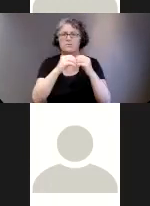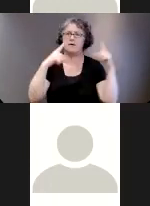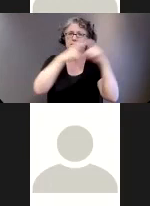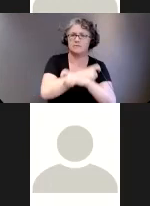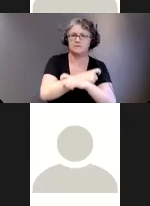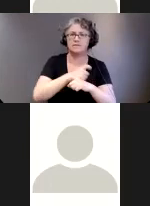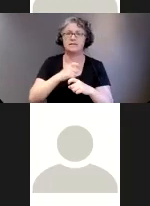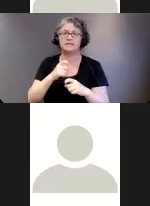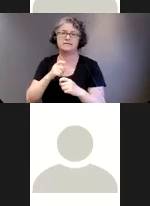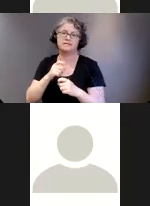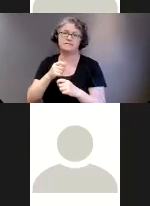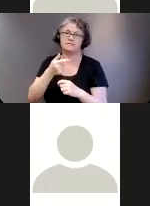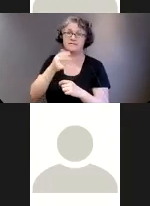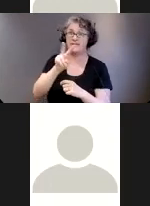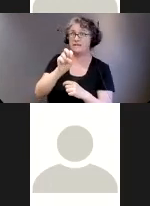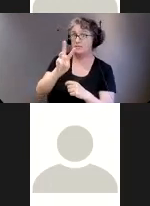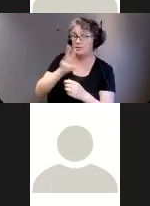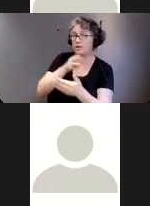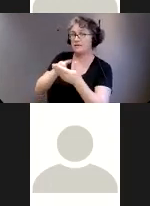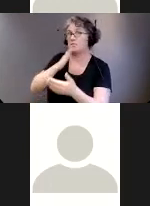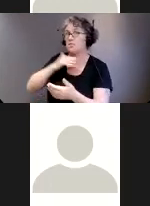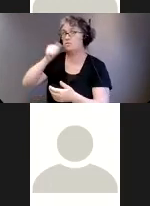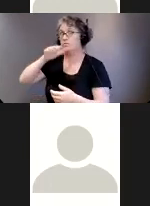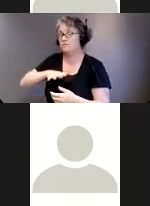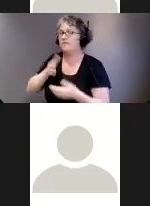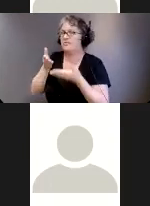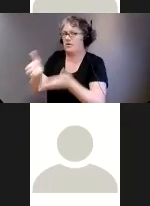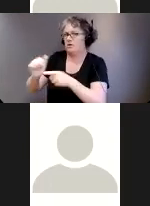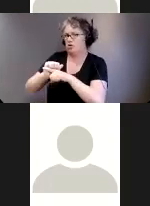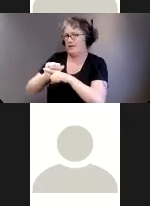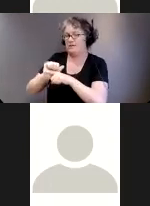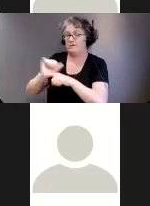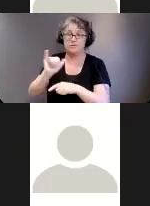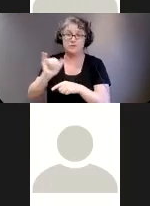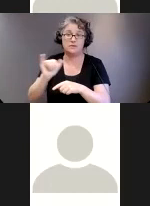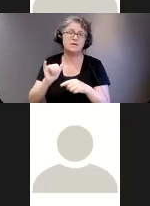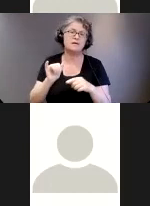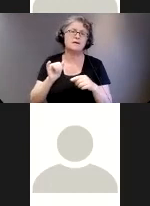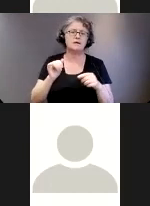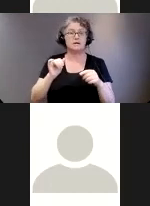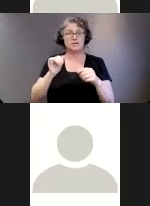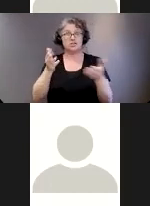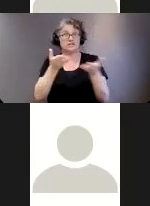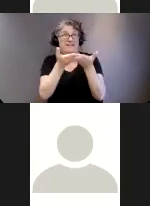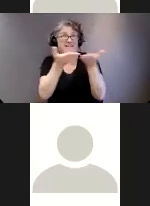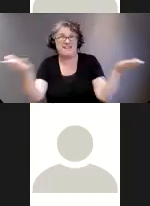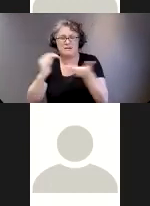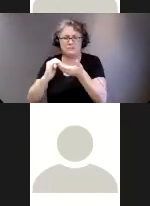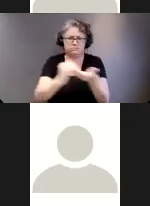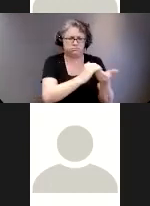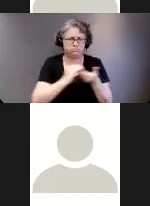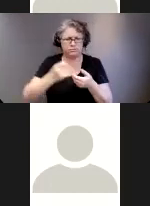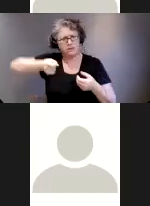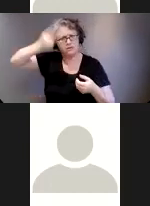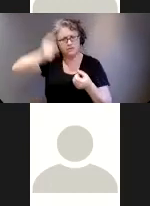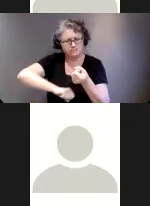older women. And really that intersectoral collaboration, so recognizing the intersections